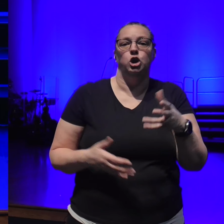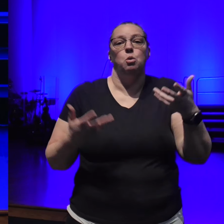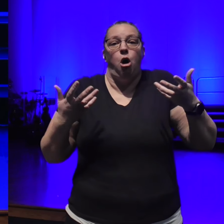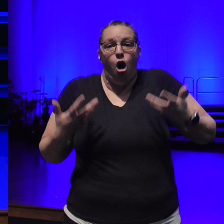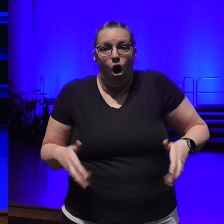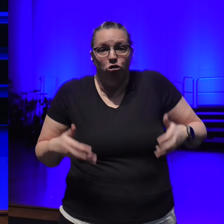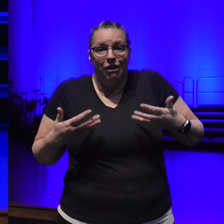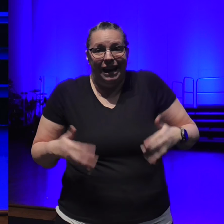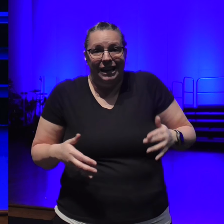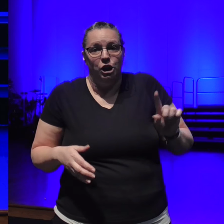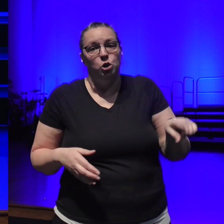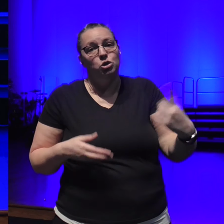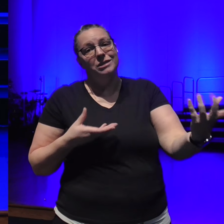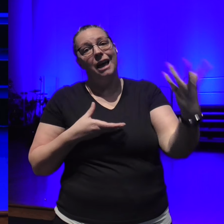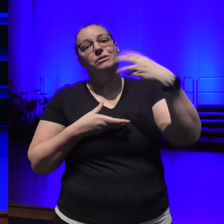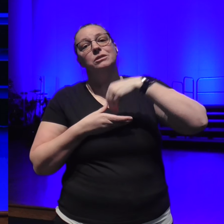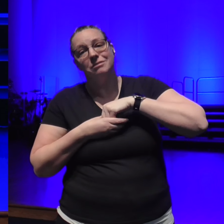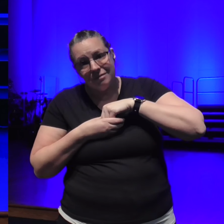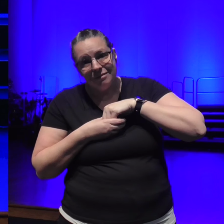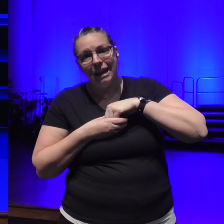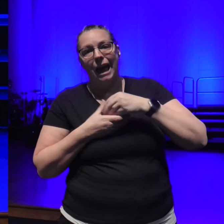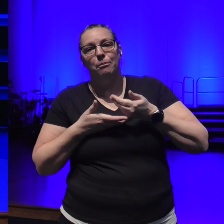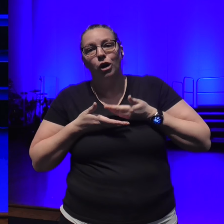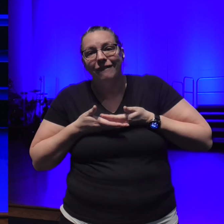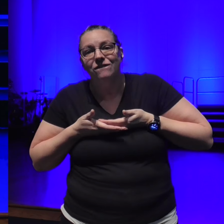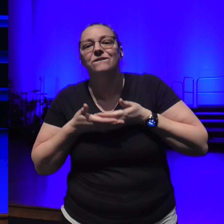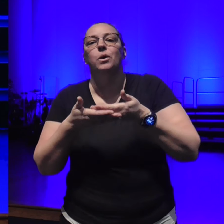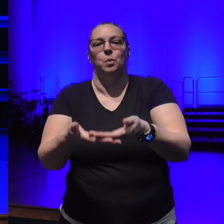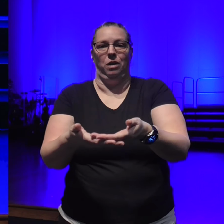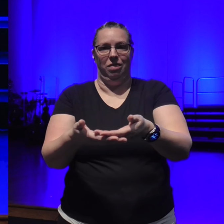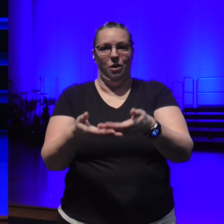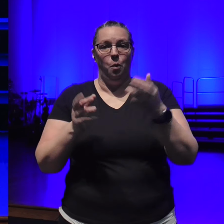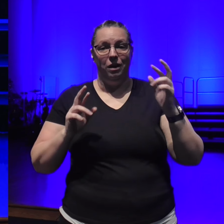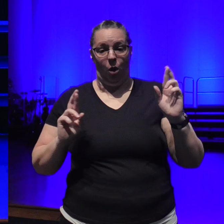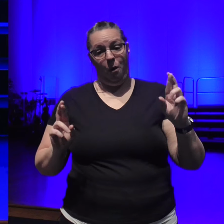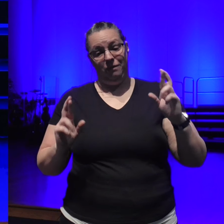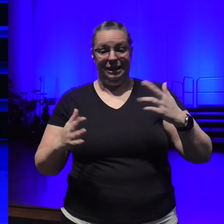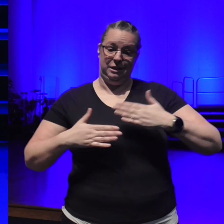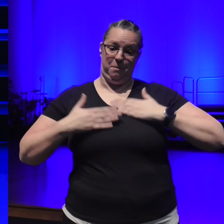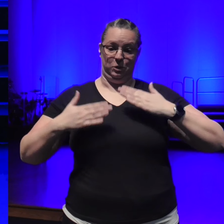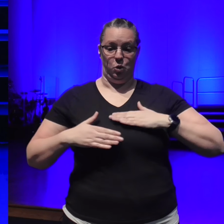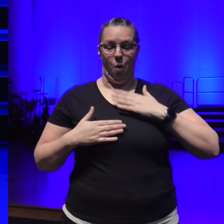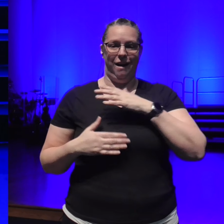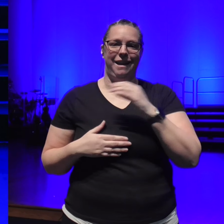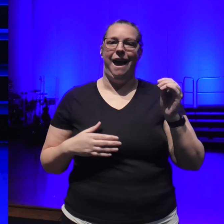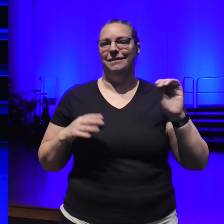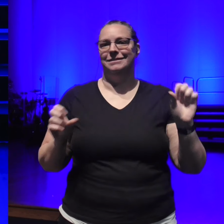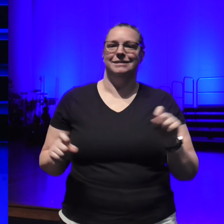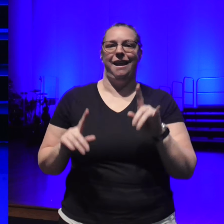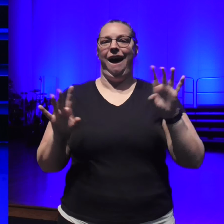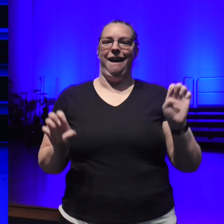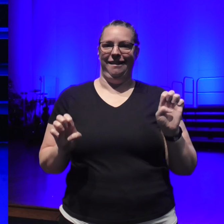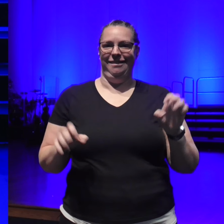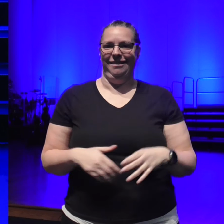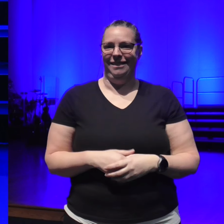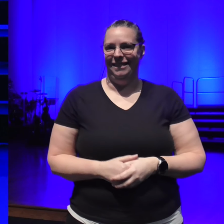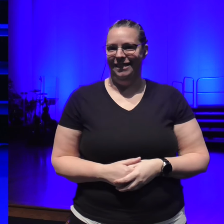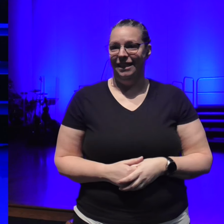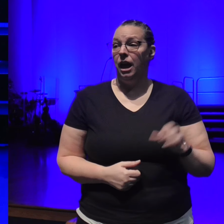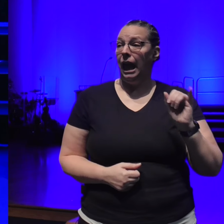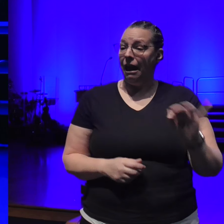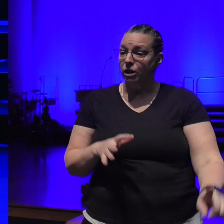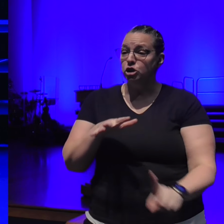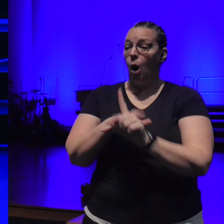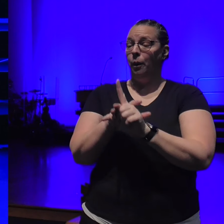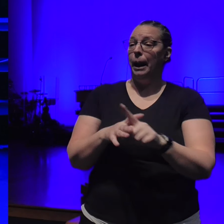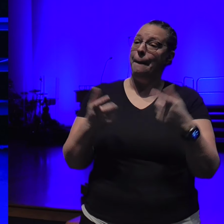of embodying it and bringing it forth with hopefully some joy and pizzazz. If it's showing up like a